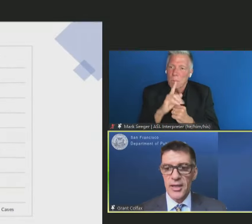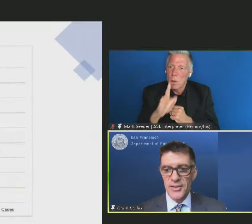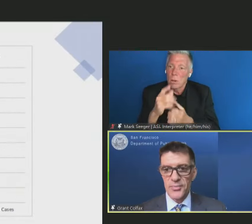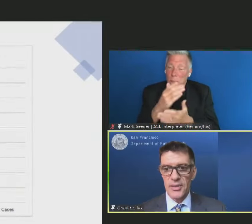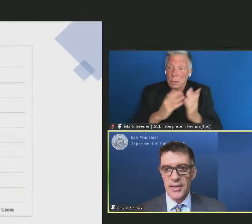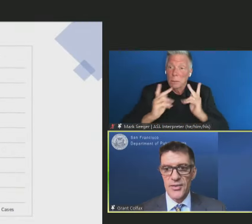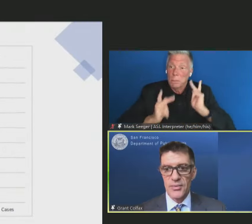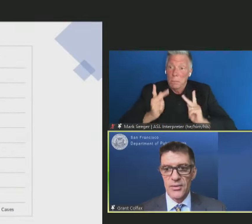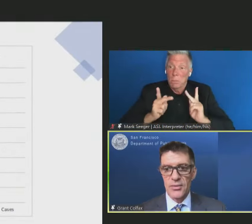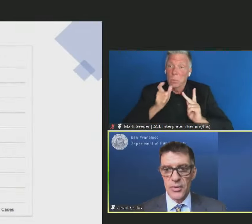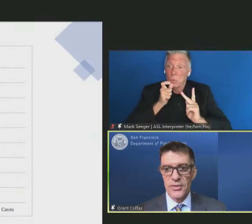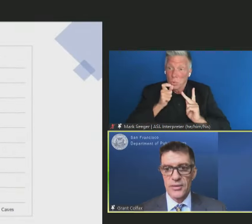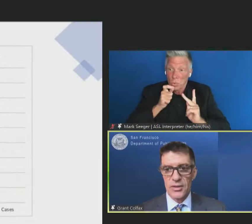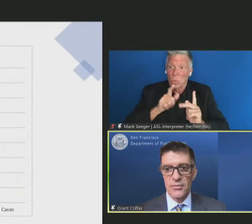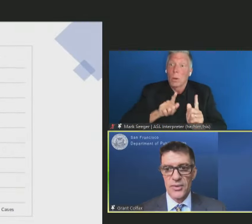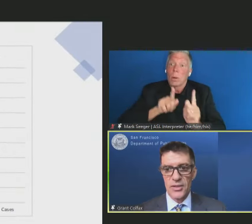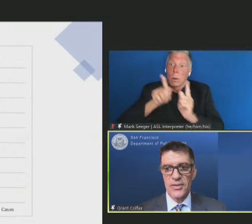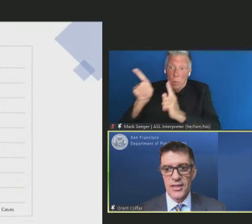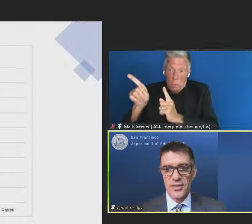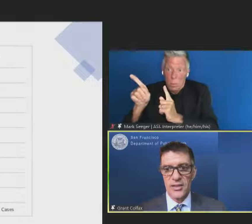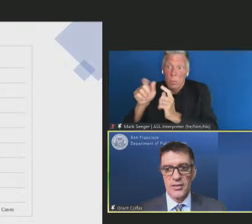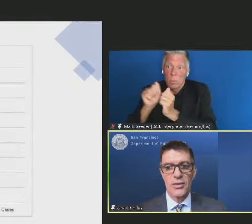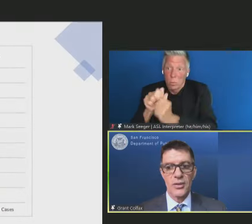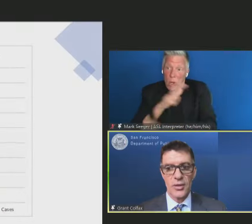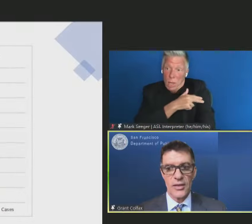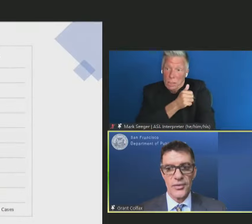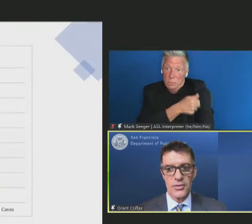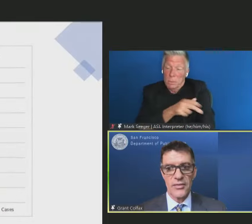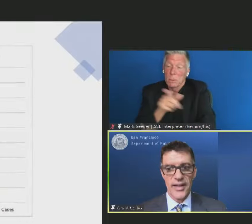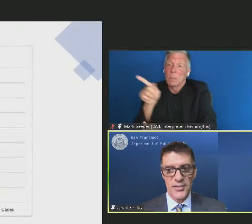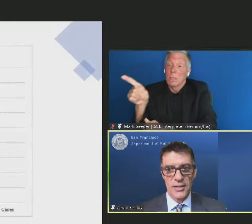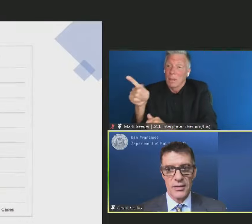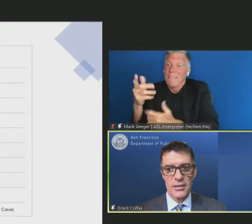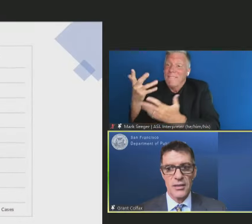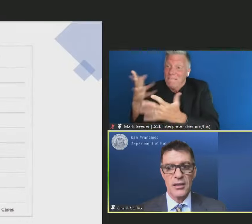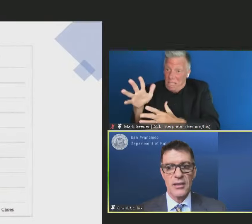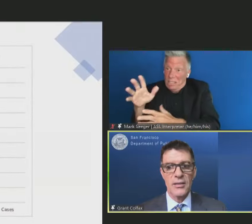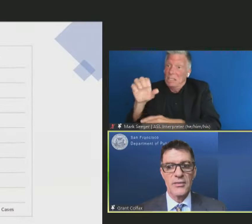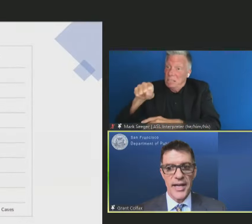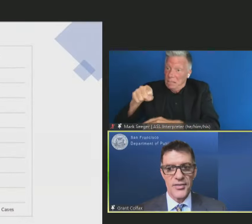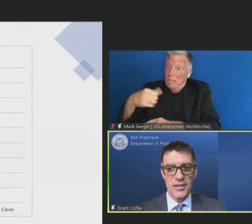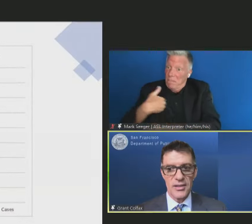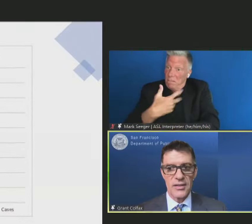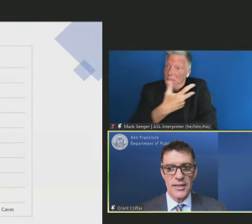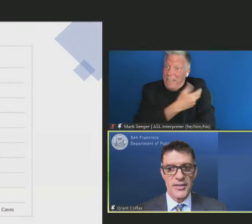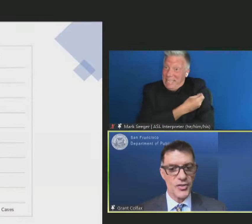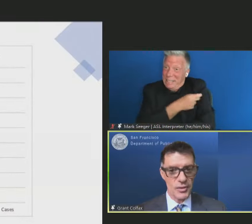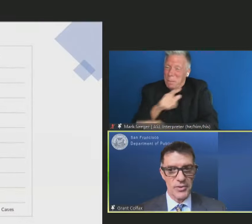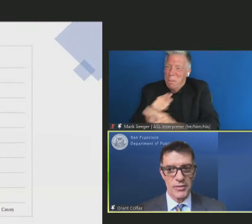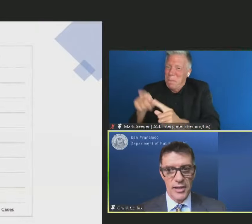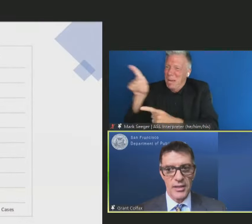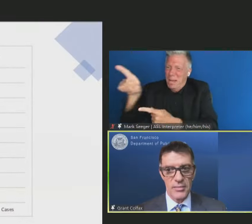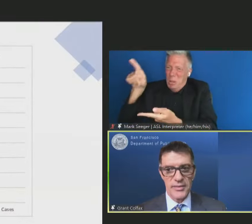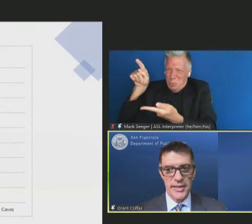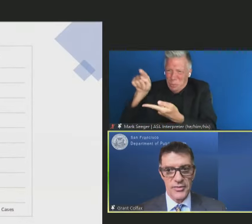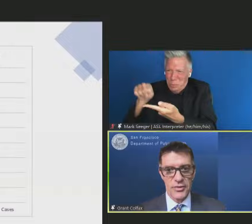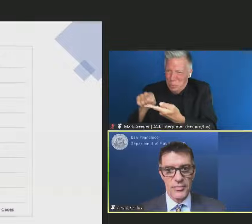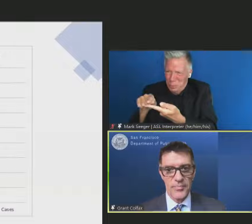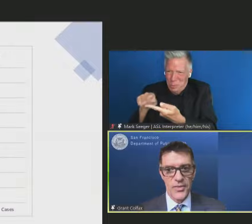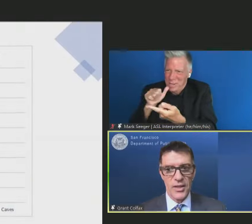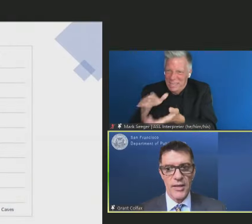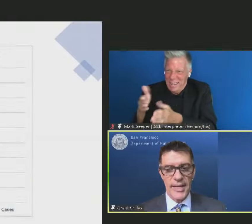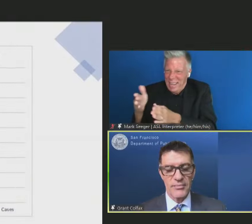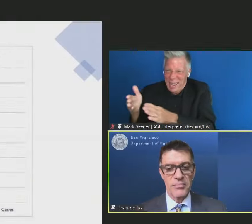who are hospitalized with COVID-19 who are fully vaccinated. Deaths are extremely rare among that